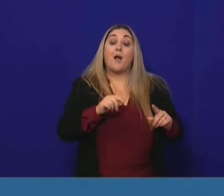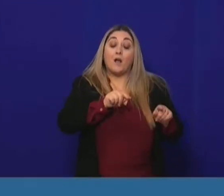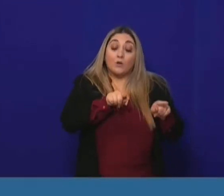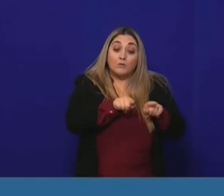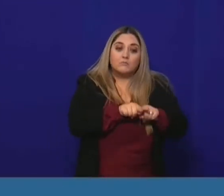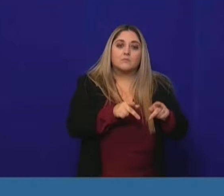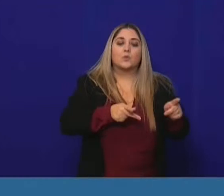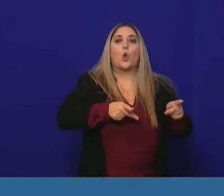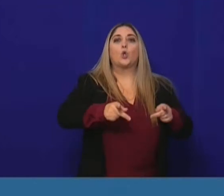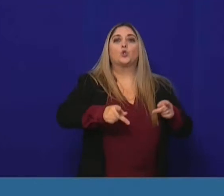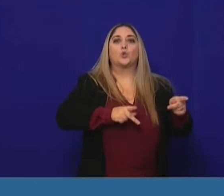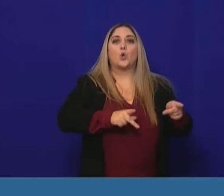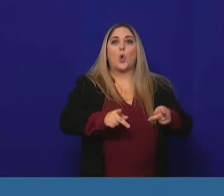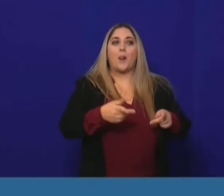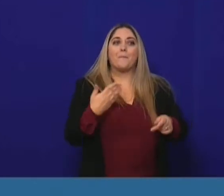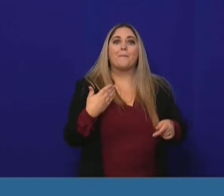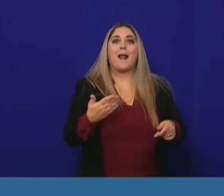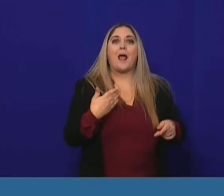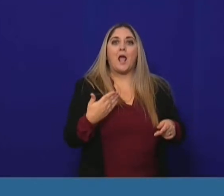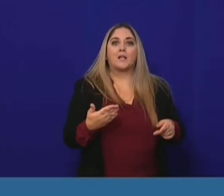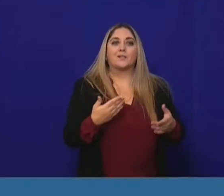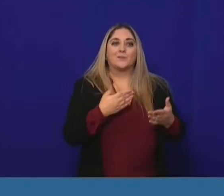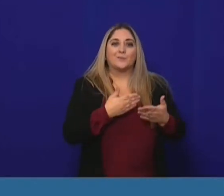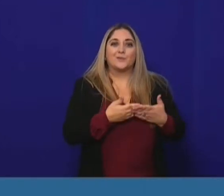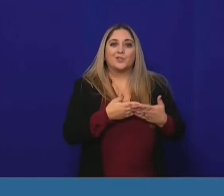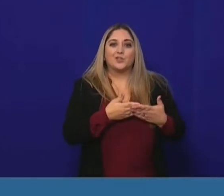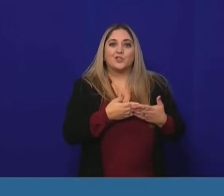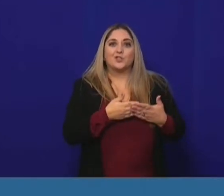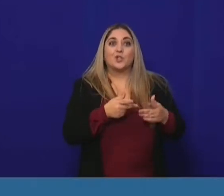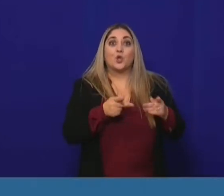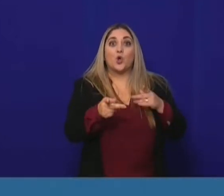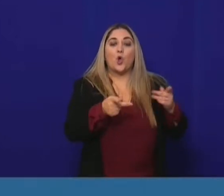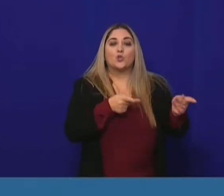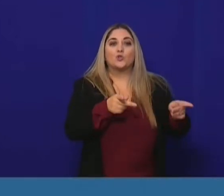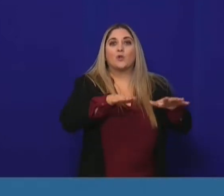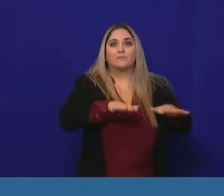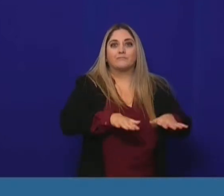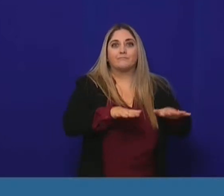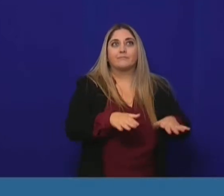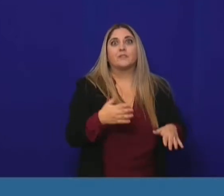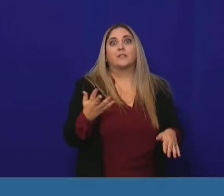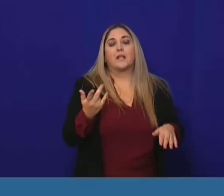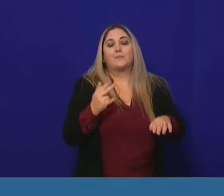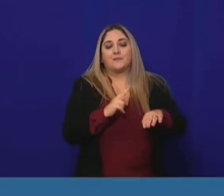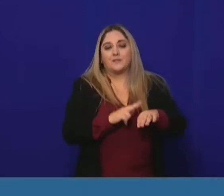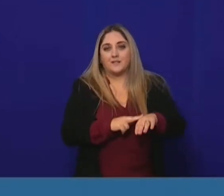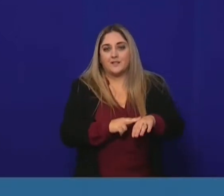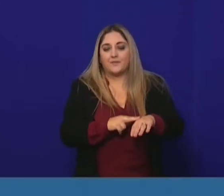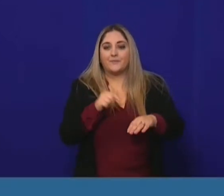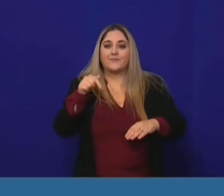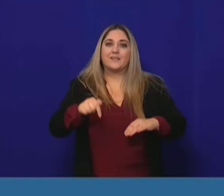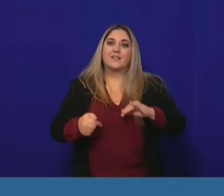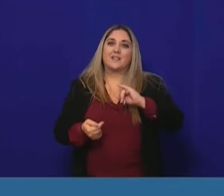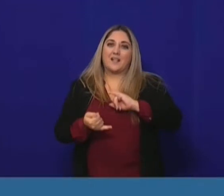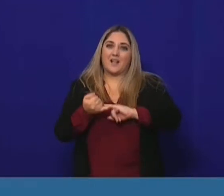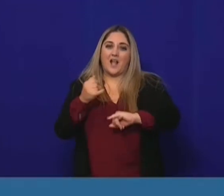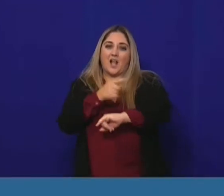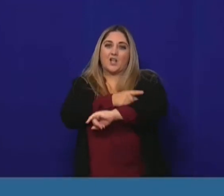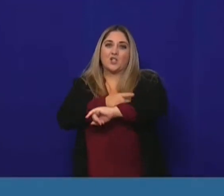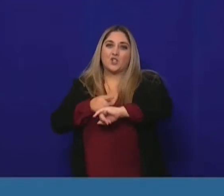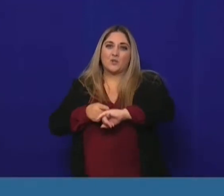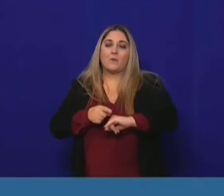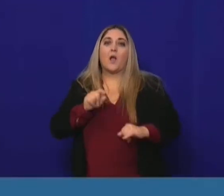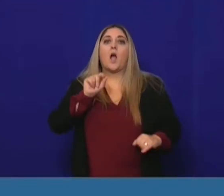aħna nkun qegħdin nieħdu l-miżuri meħtieġa biex tikkontrolla kemm tista' s-sitwazzjoni. U f'din l-aħħar ġimgħa kellna propju